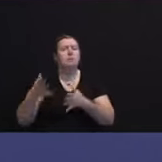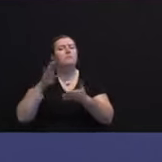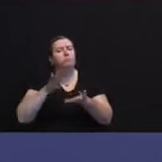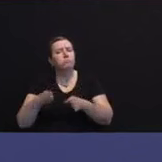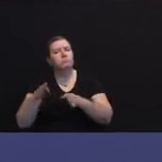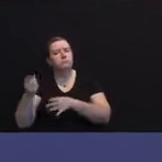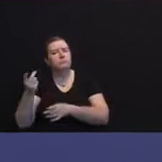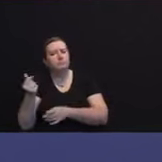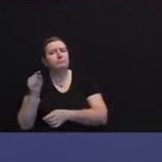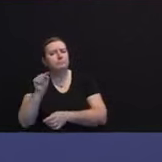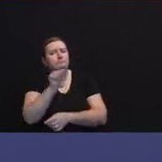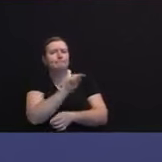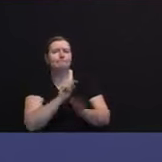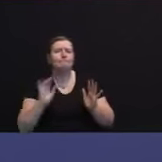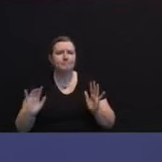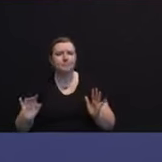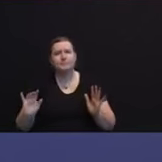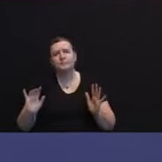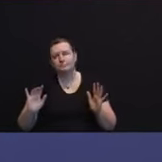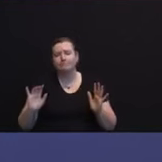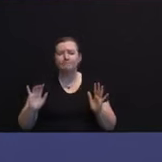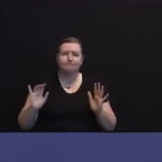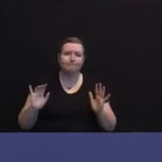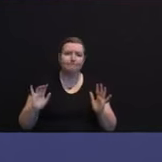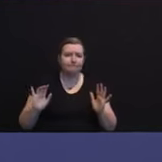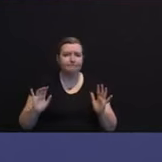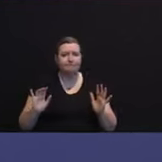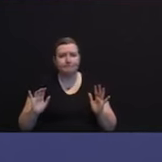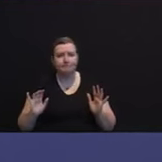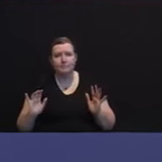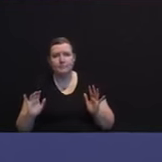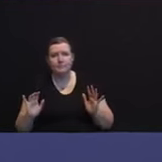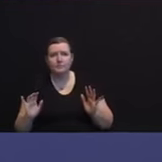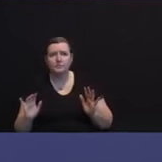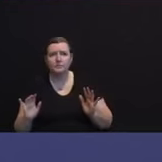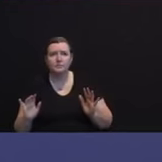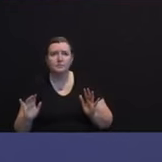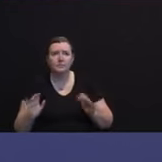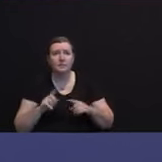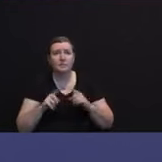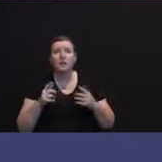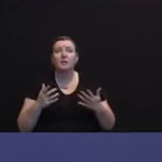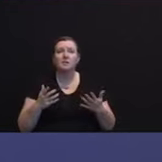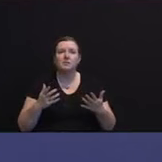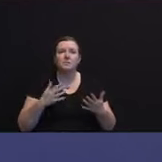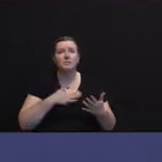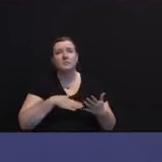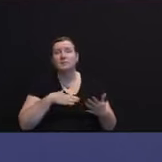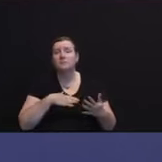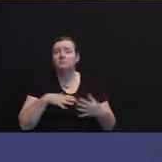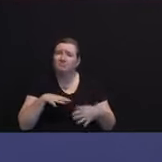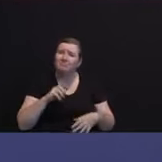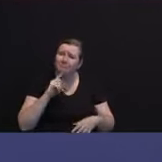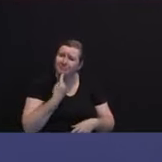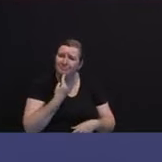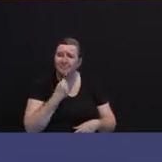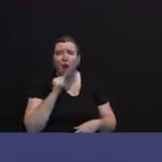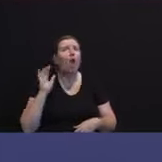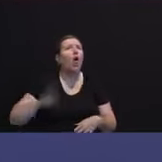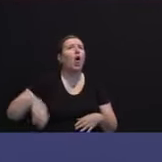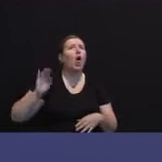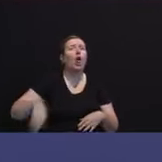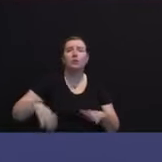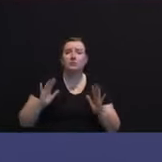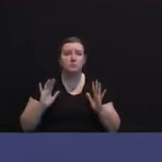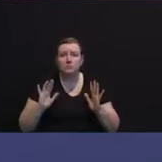The one screaming ask is everybody please take this seriously. And remember, it's not forever. I mean, literally,